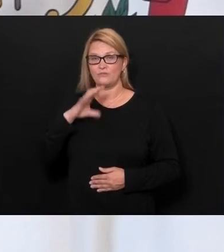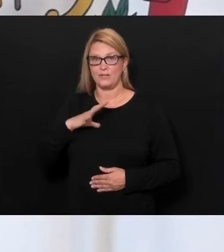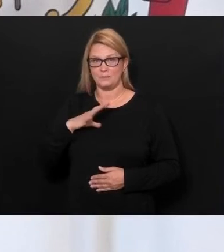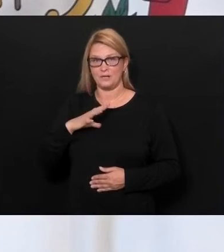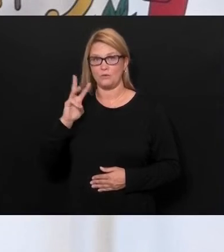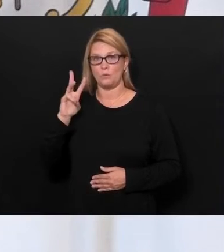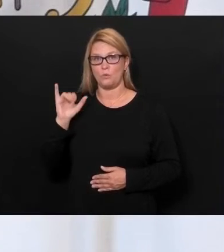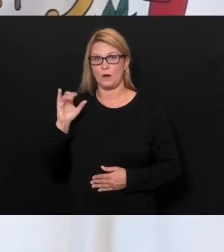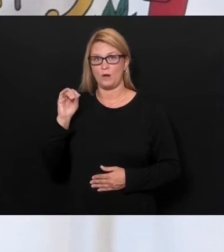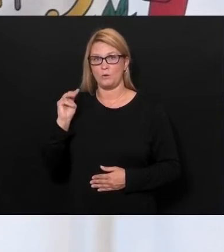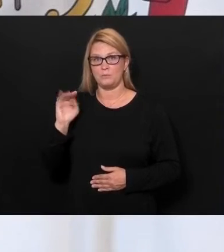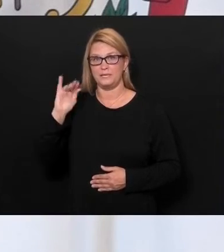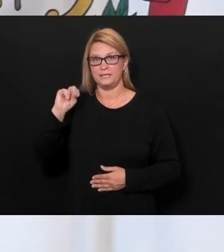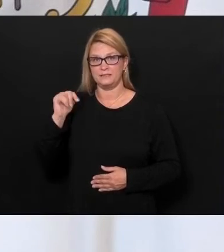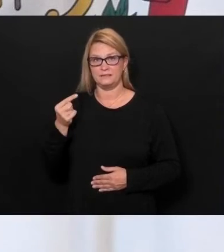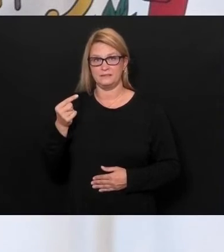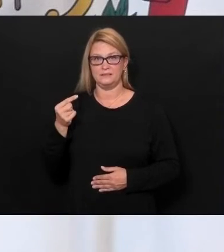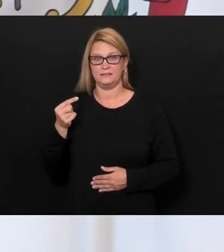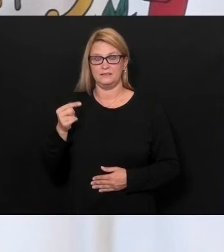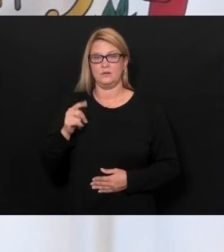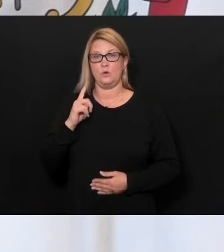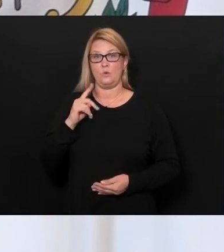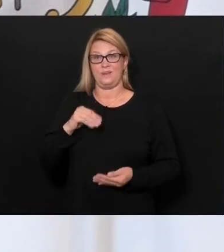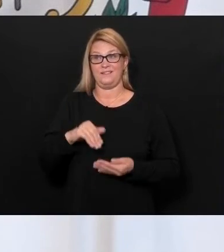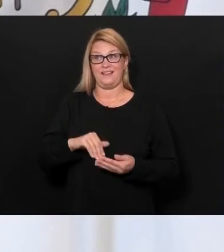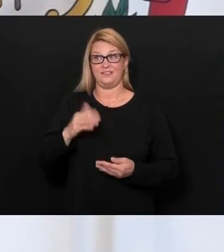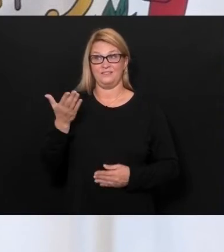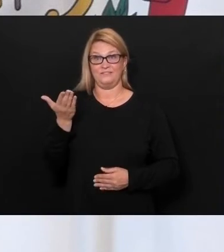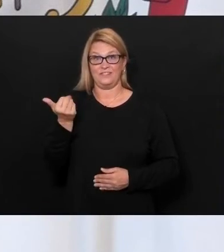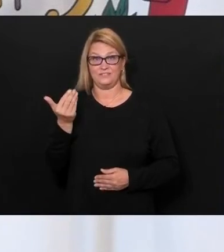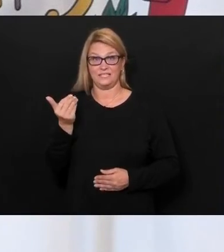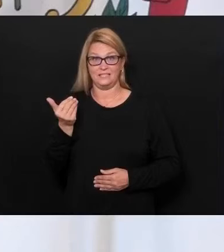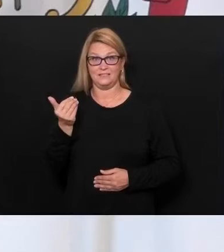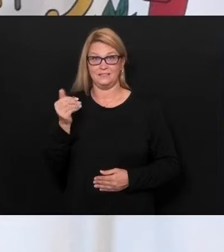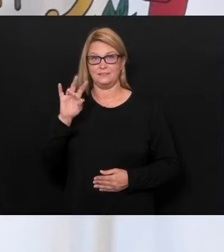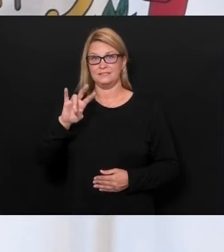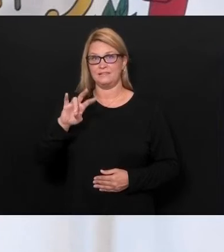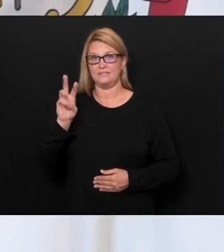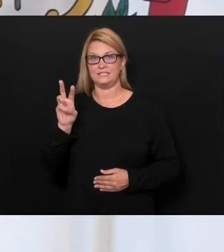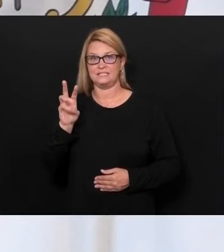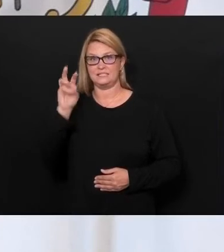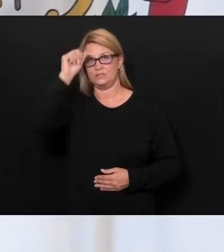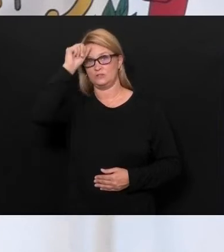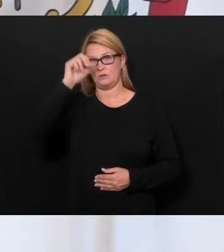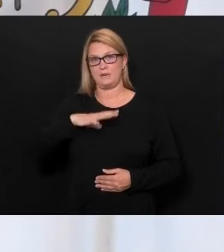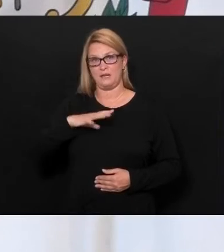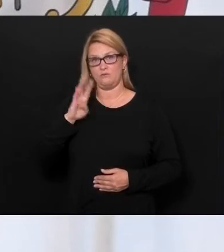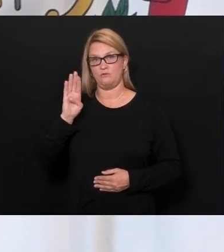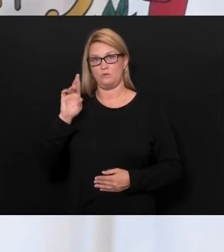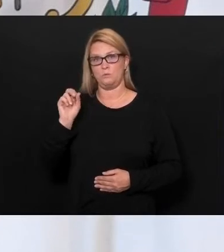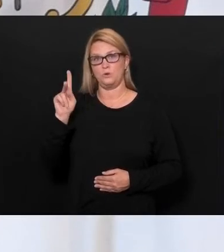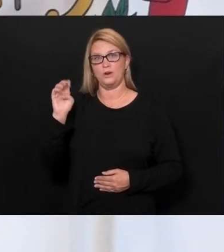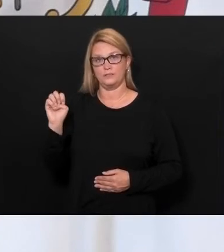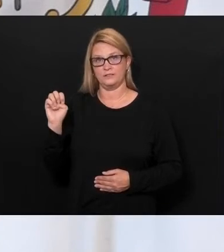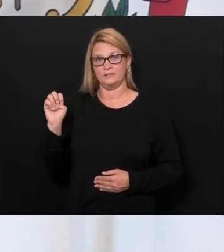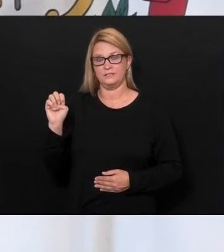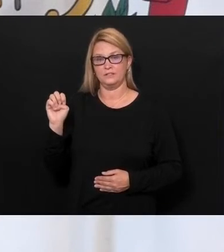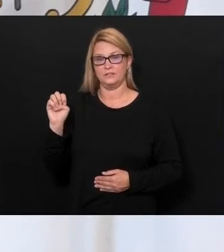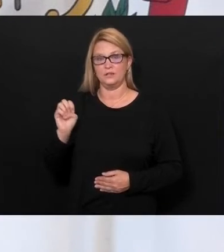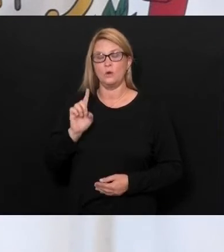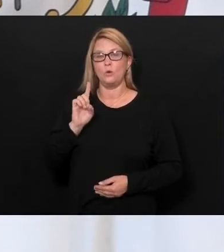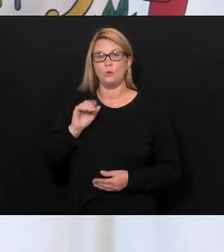from Wyoming County. Our 1,015th death is a 76-year-old male from Brooke County.